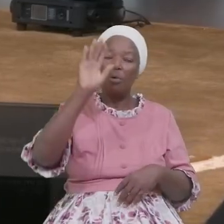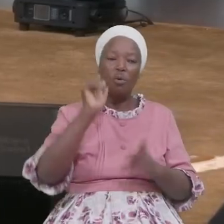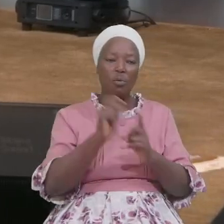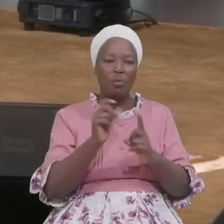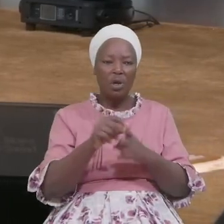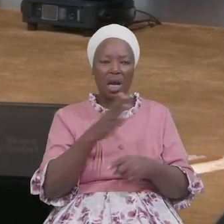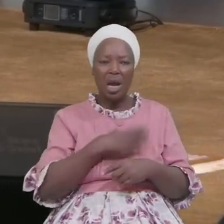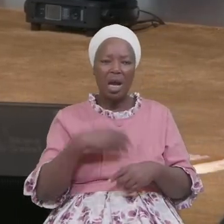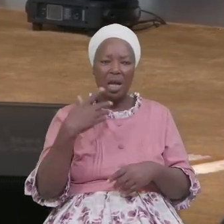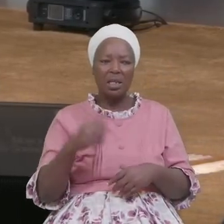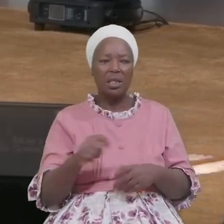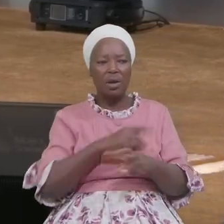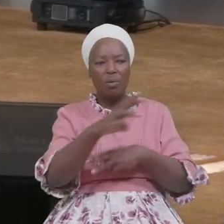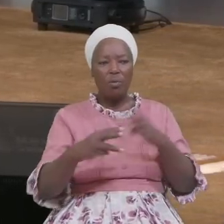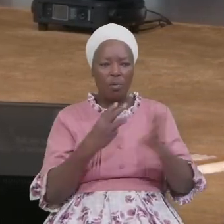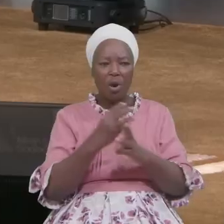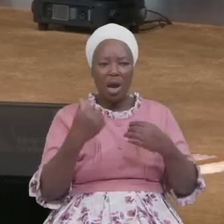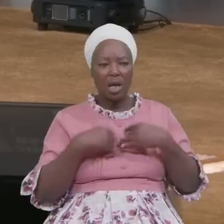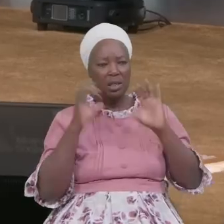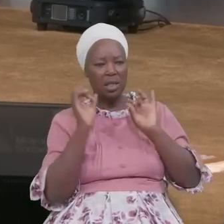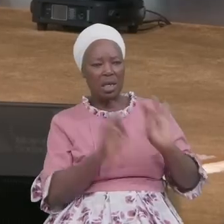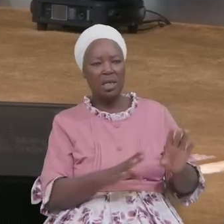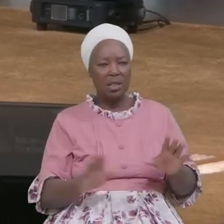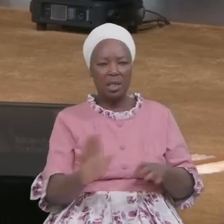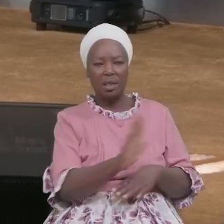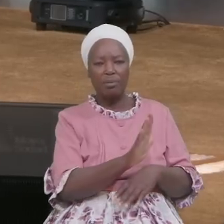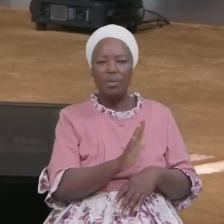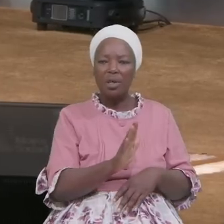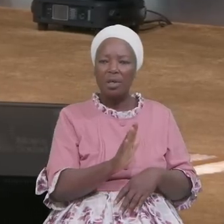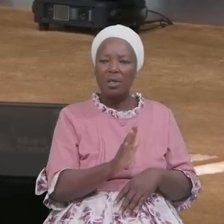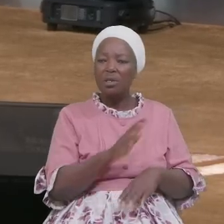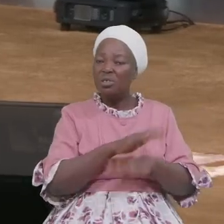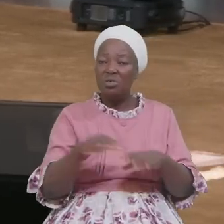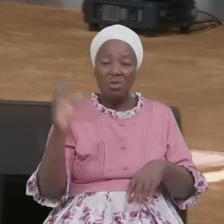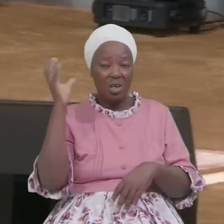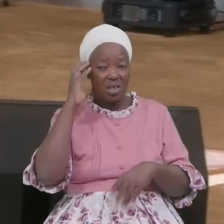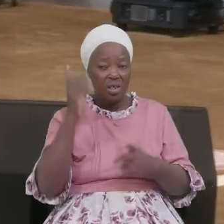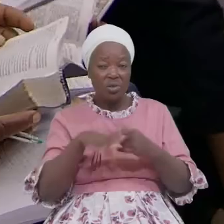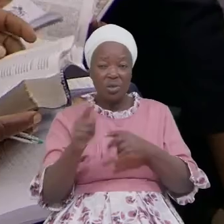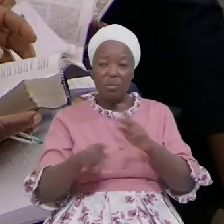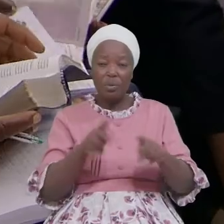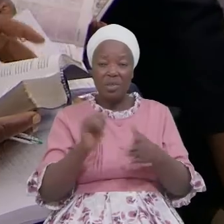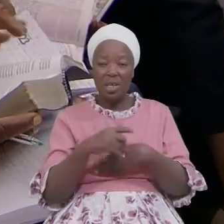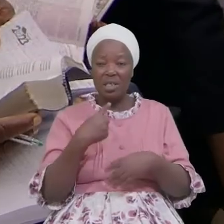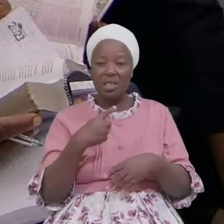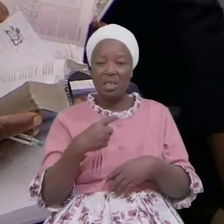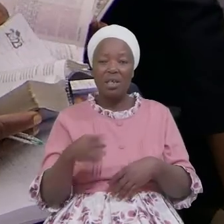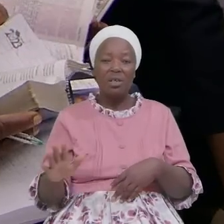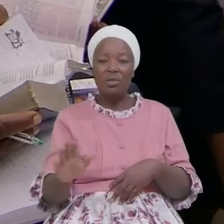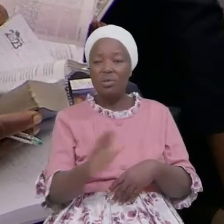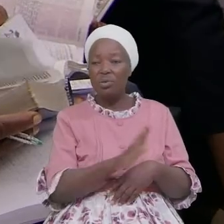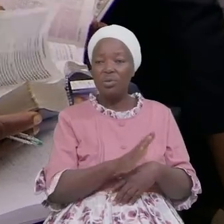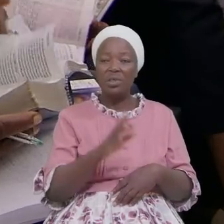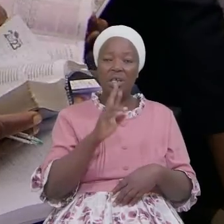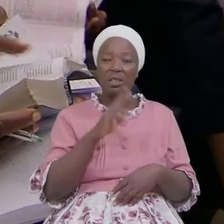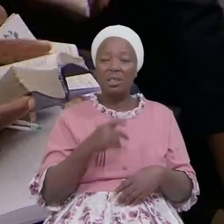the world has hated them. Don't listen to the people that say that those